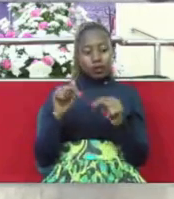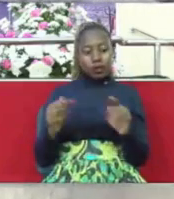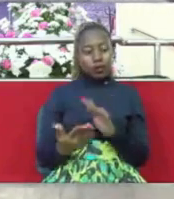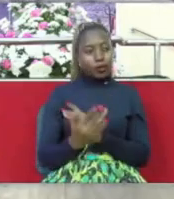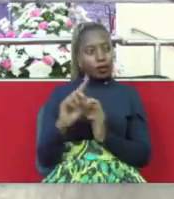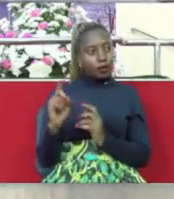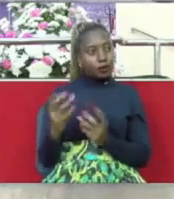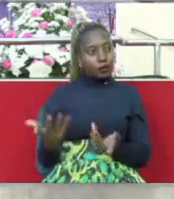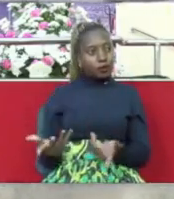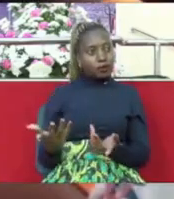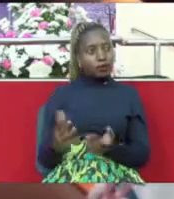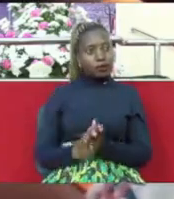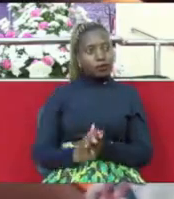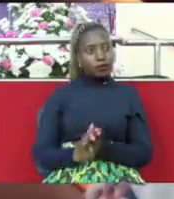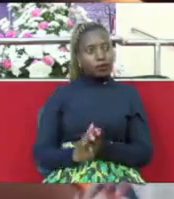She goes on to say,